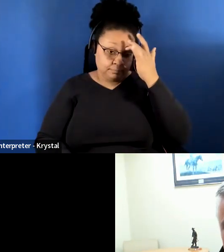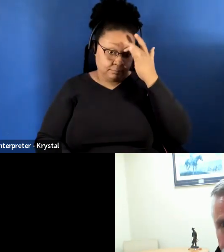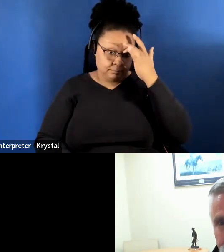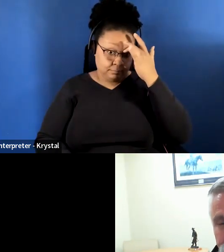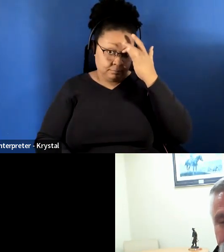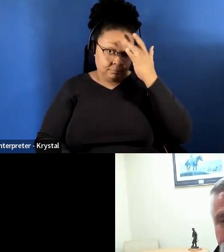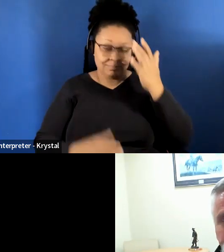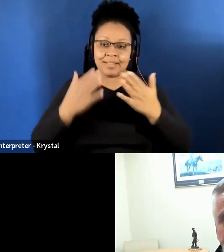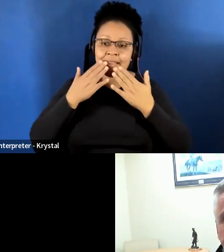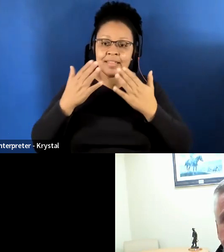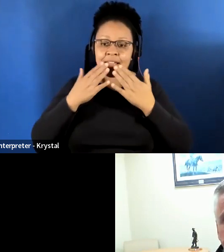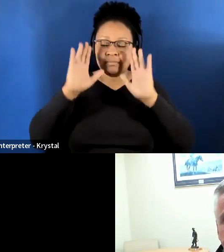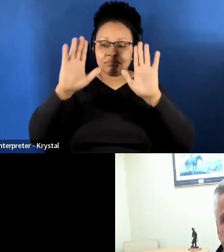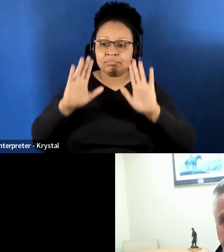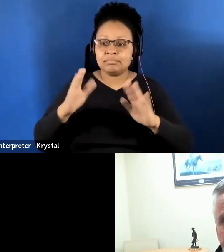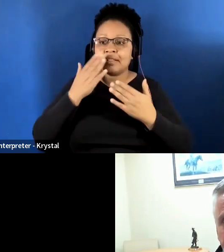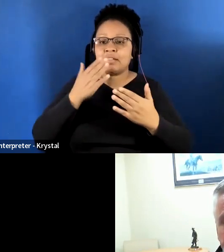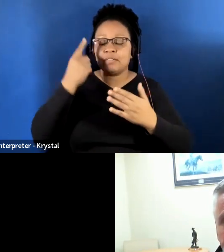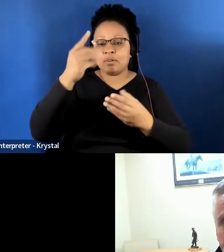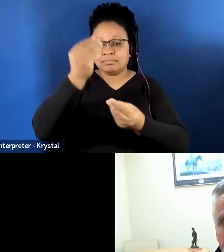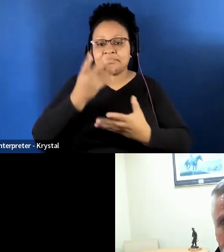Wonderful. Thanks, Scott, for sharing that.